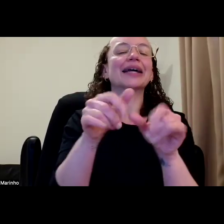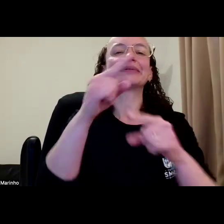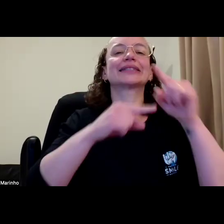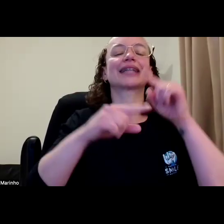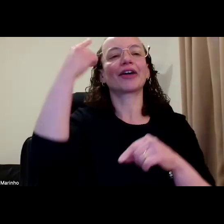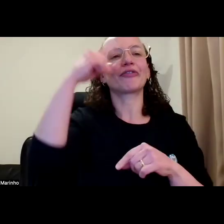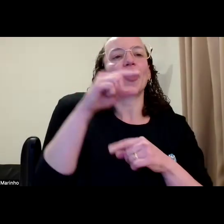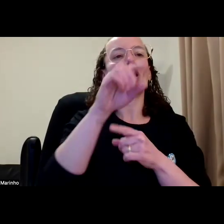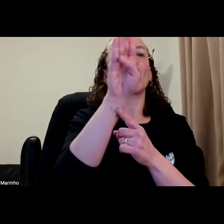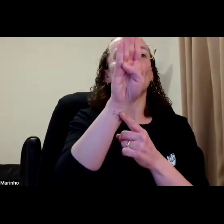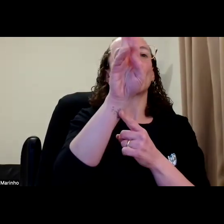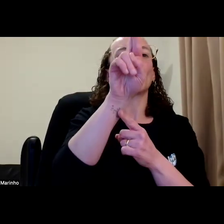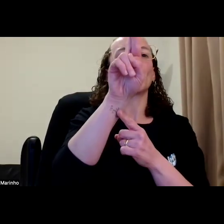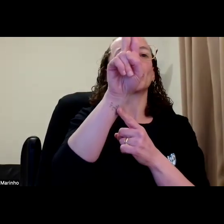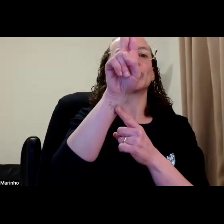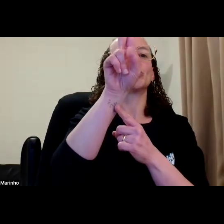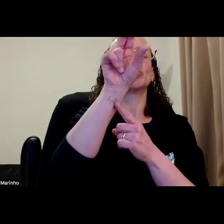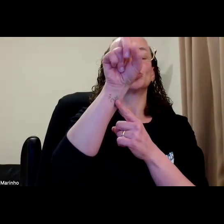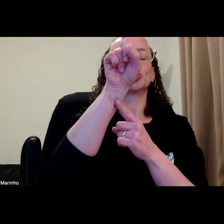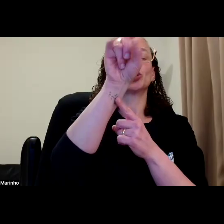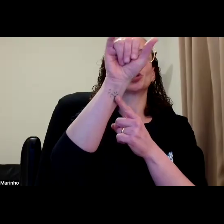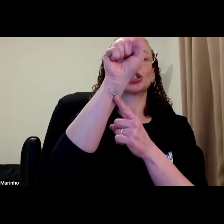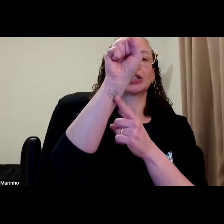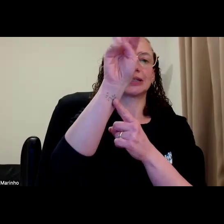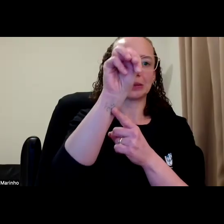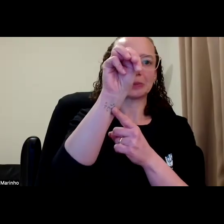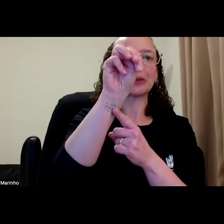This one's very similar to clenching.